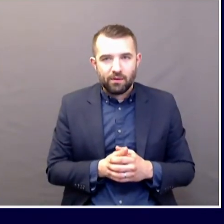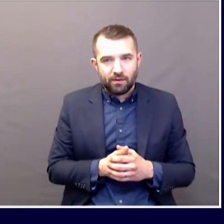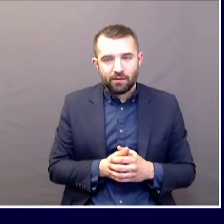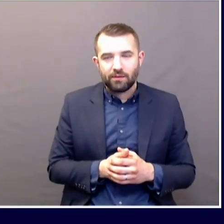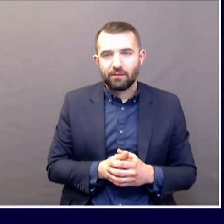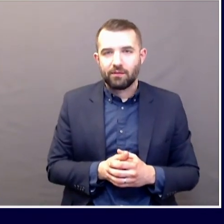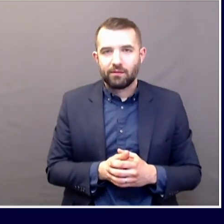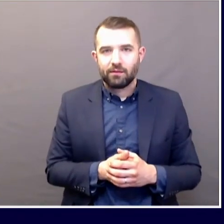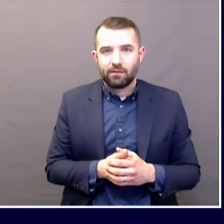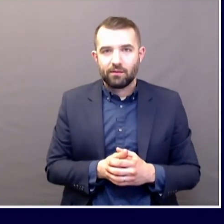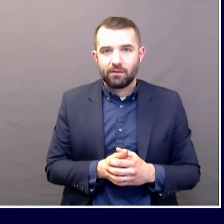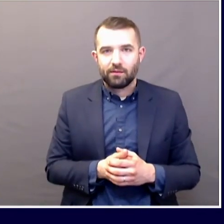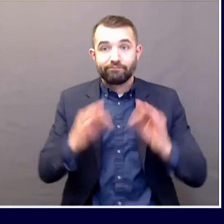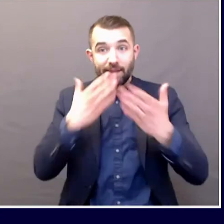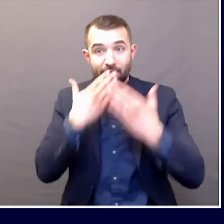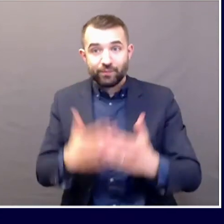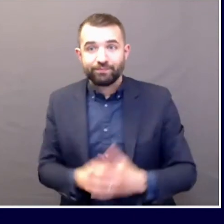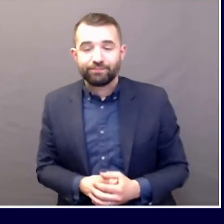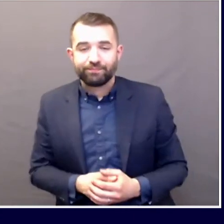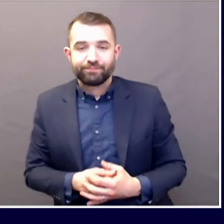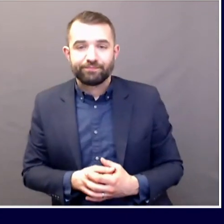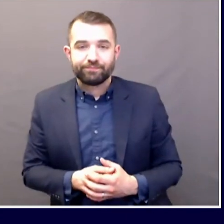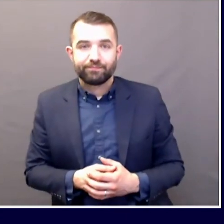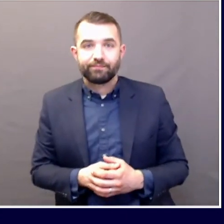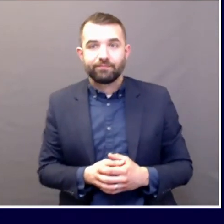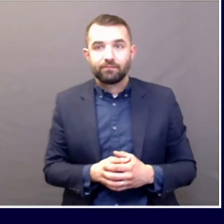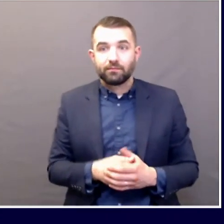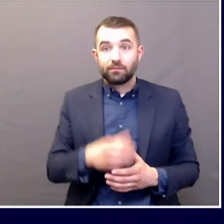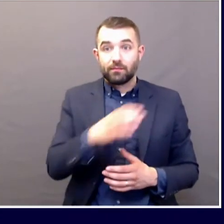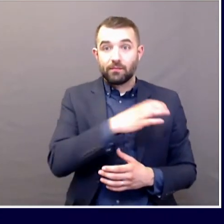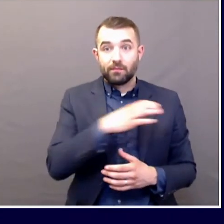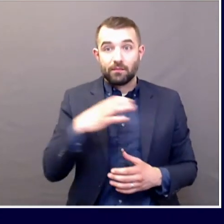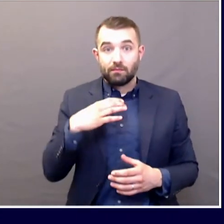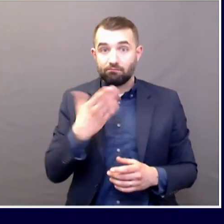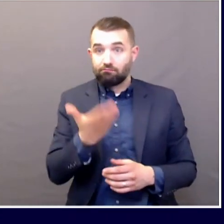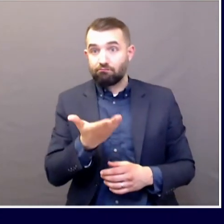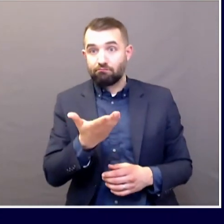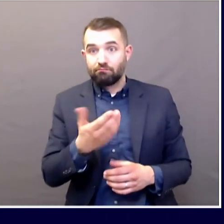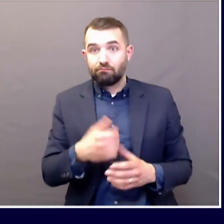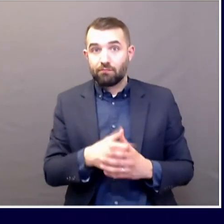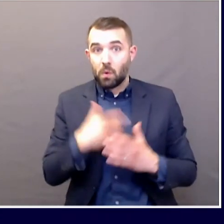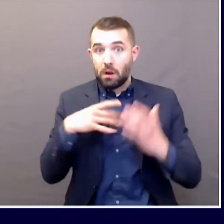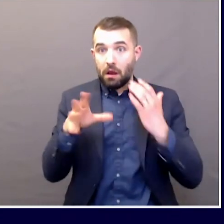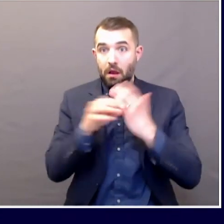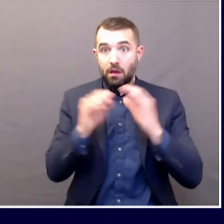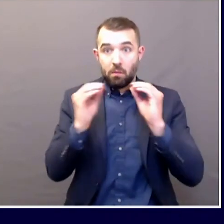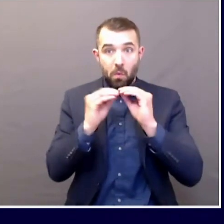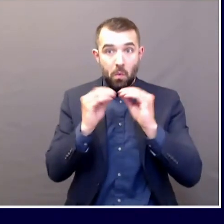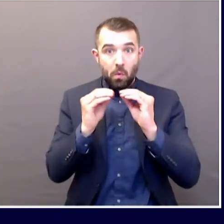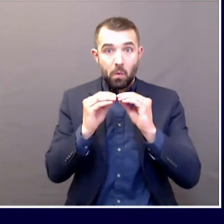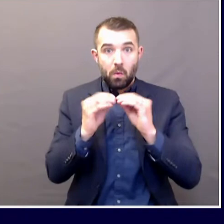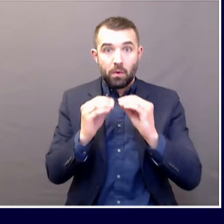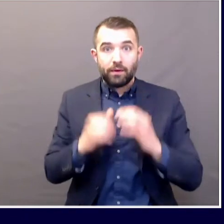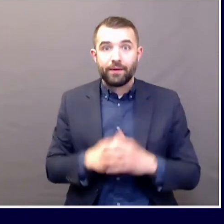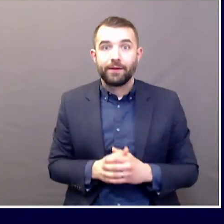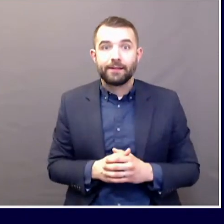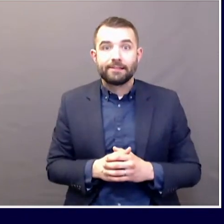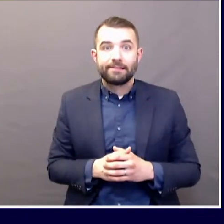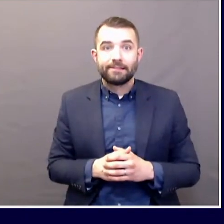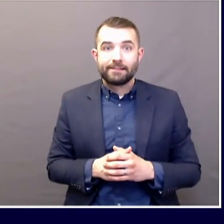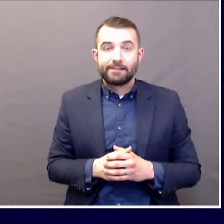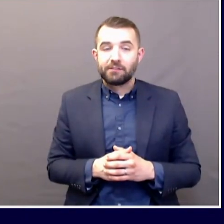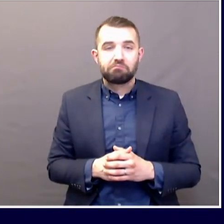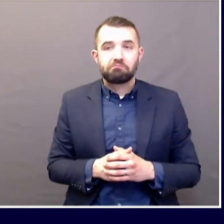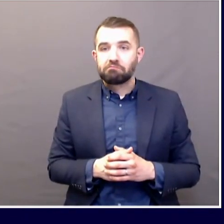So thanks, Chris. Commissioner, I'll turn things back over to you if there's anything you want to recap for the afternoon. No, I will just say that going back